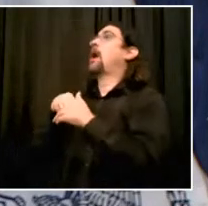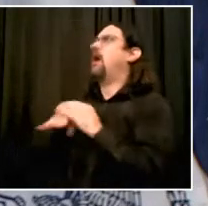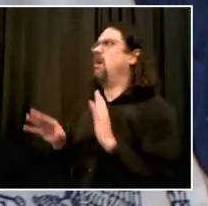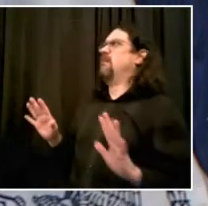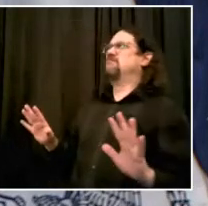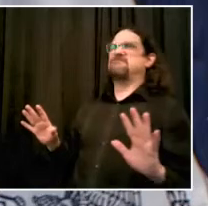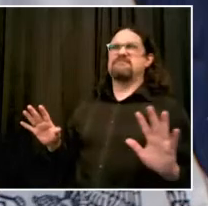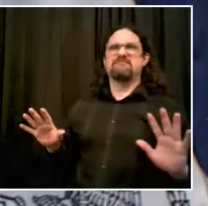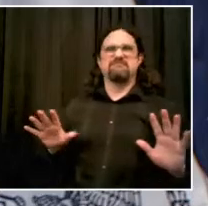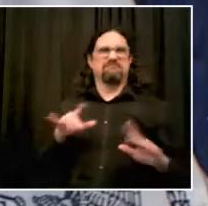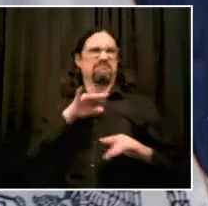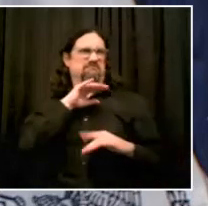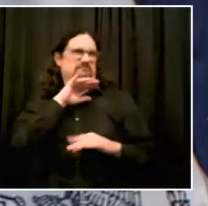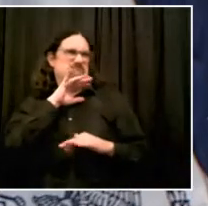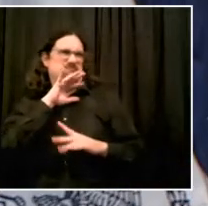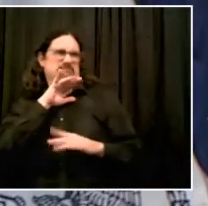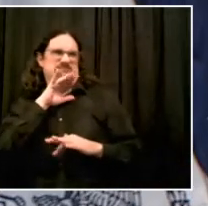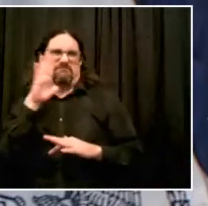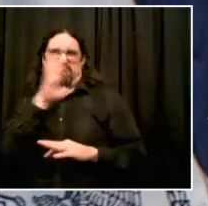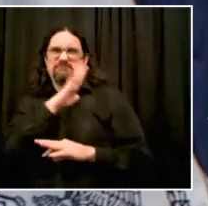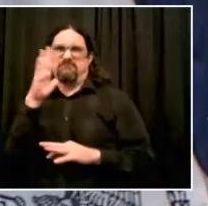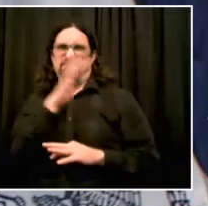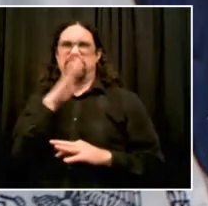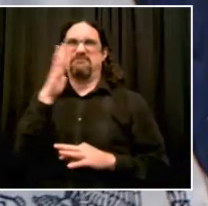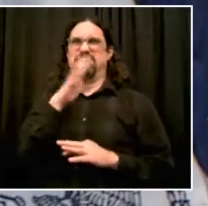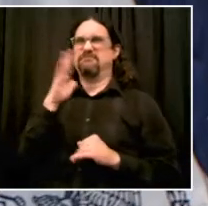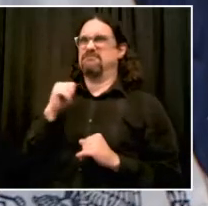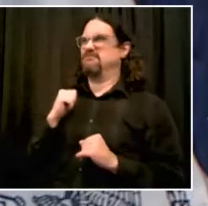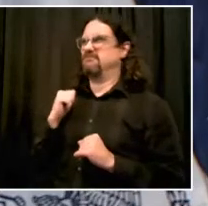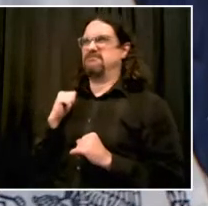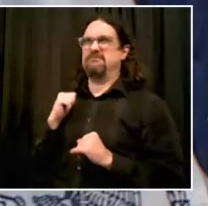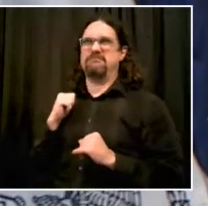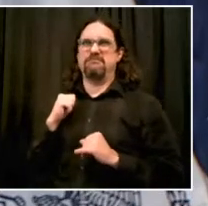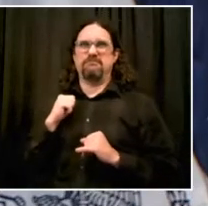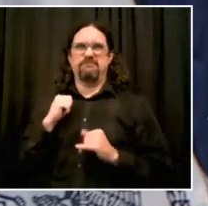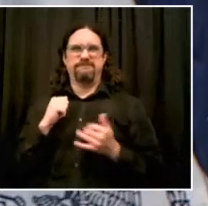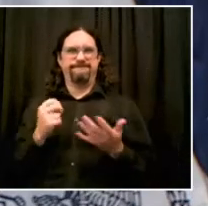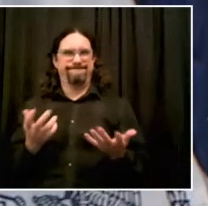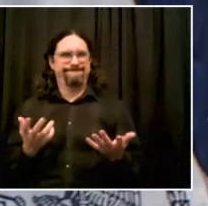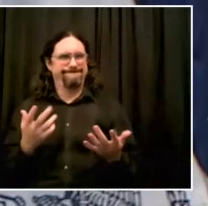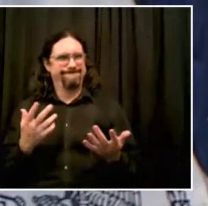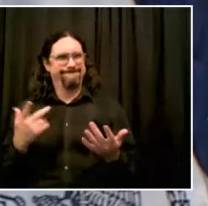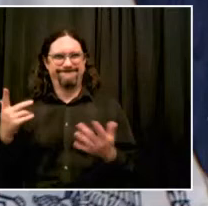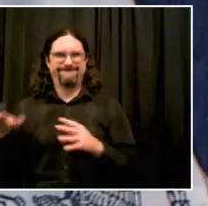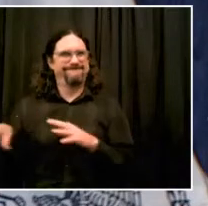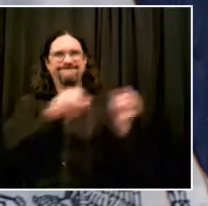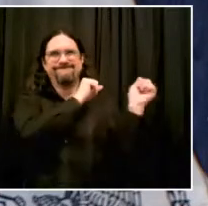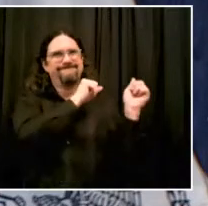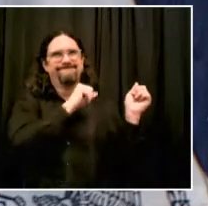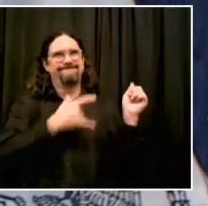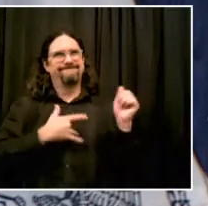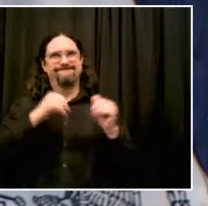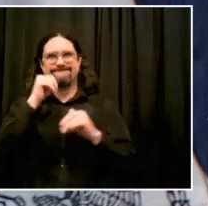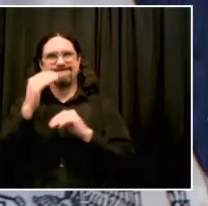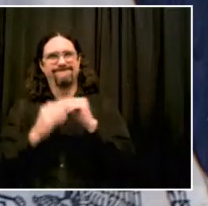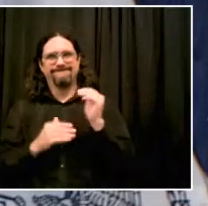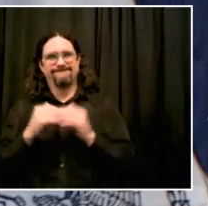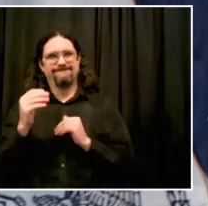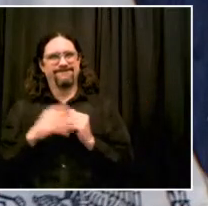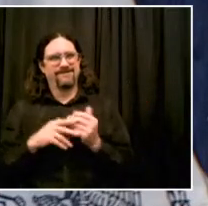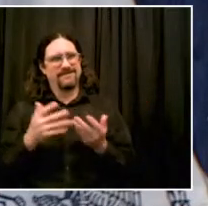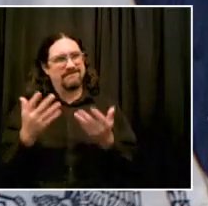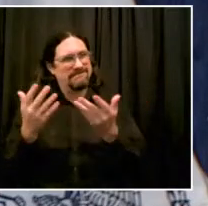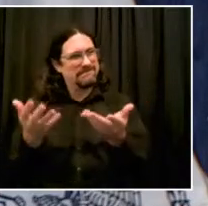to handle something like that from the individual point of view, from the business point of view, et cetera. So our team will come back to you on that. But I do want to